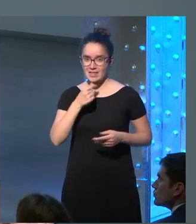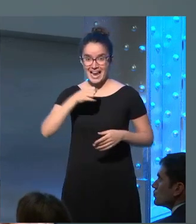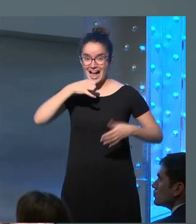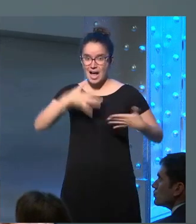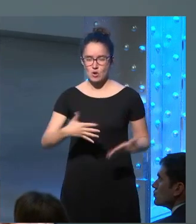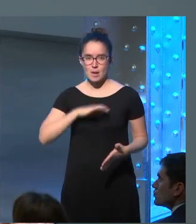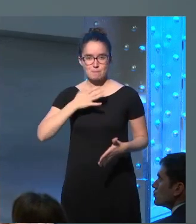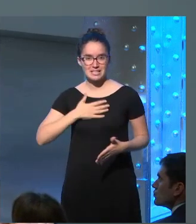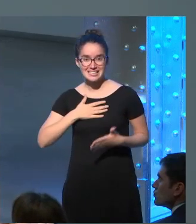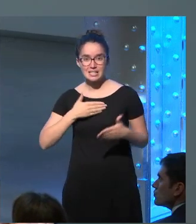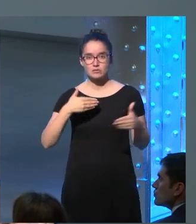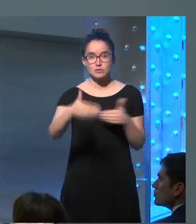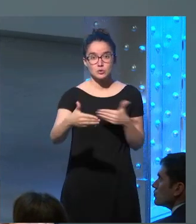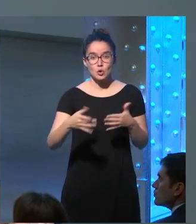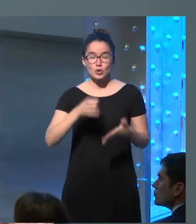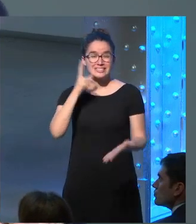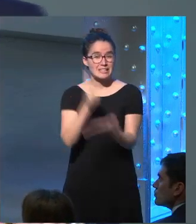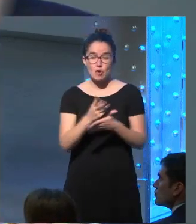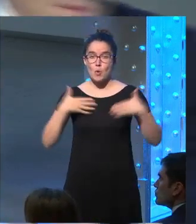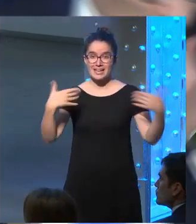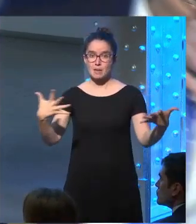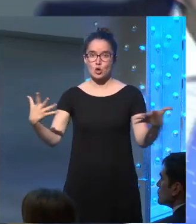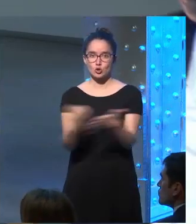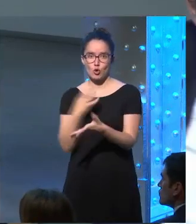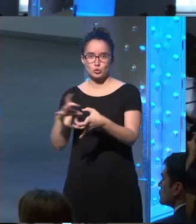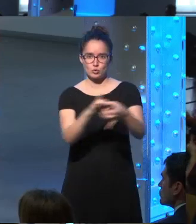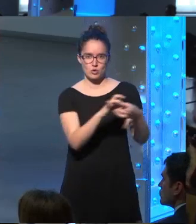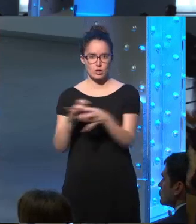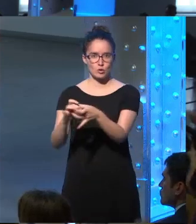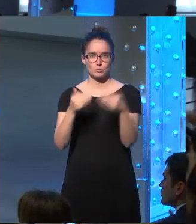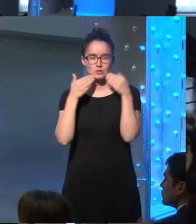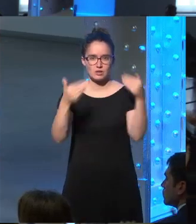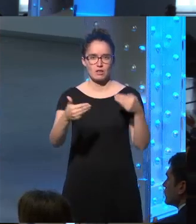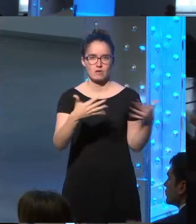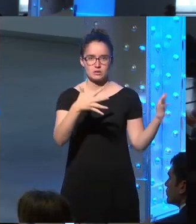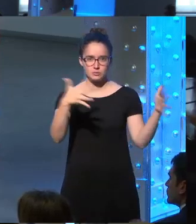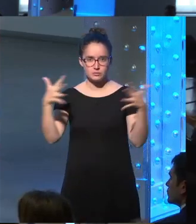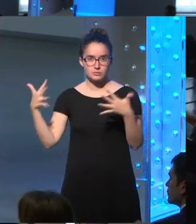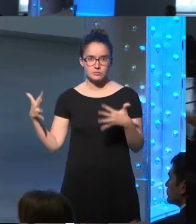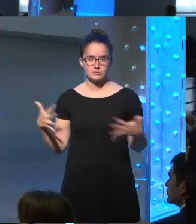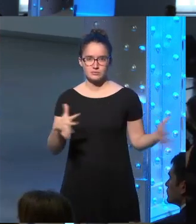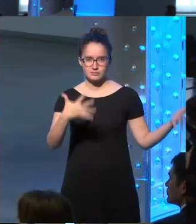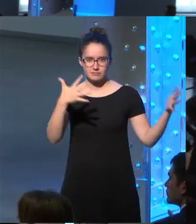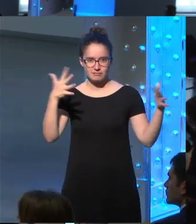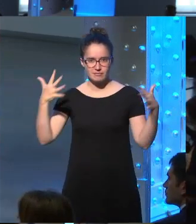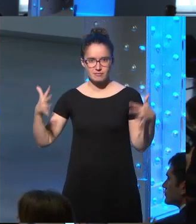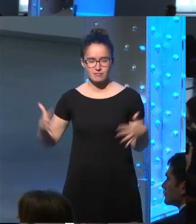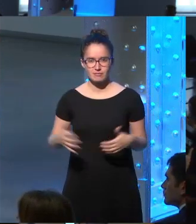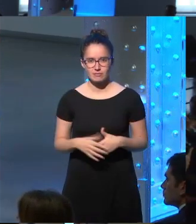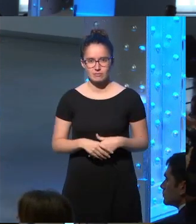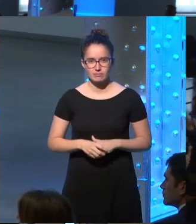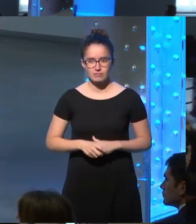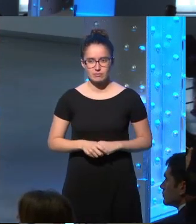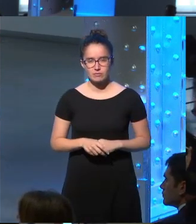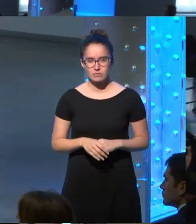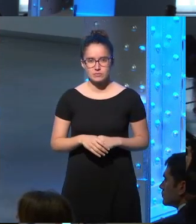simple today, yesterday, and always. Challenges as many as you wish, but always all together. Thank you.